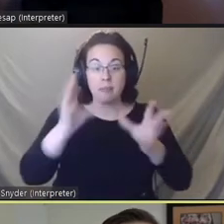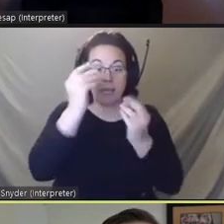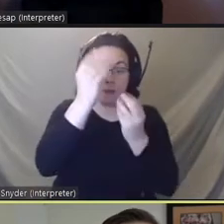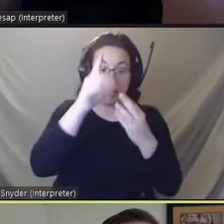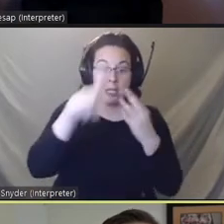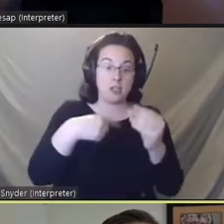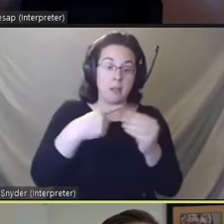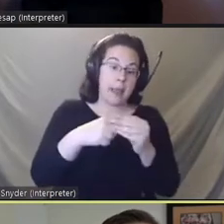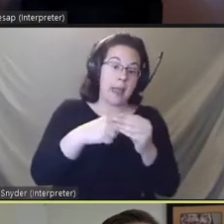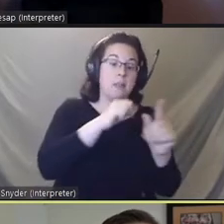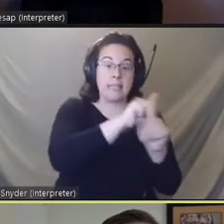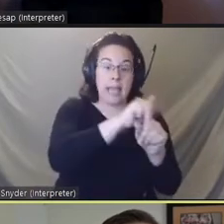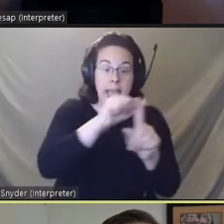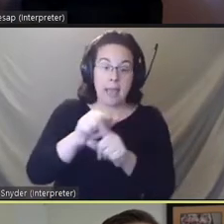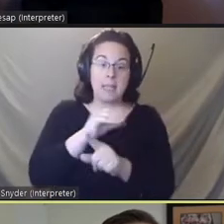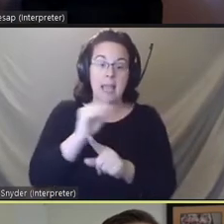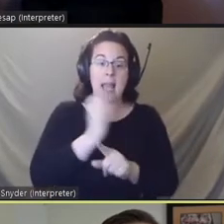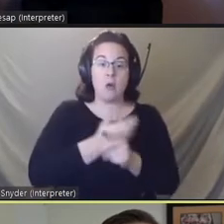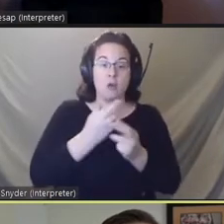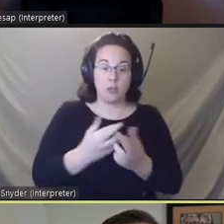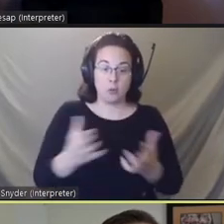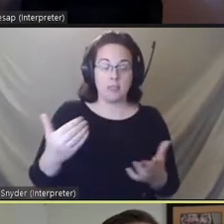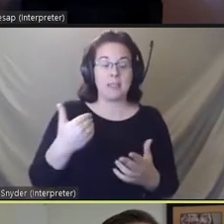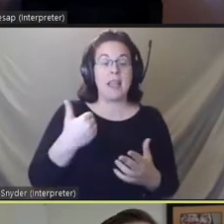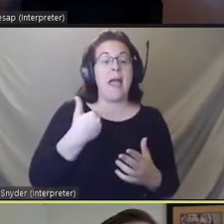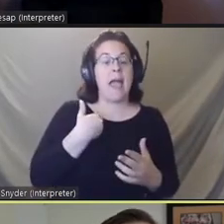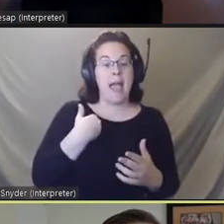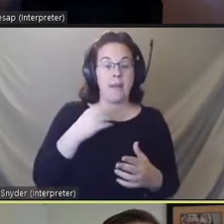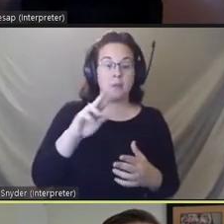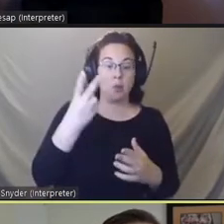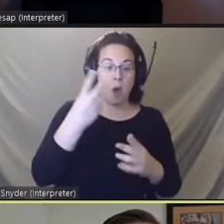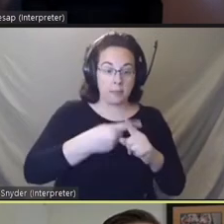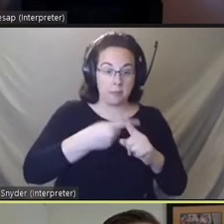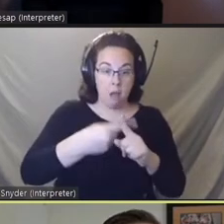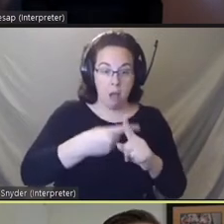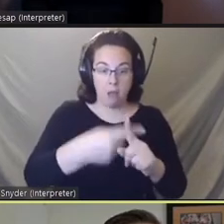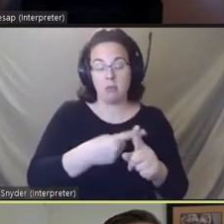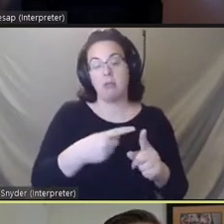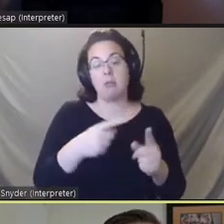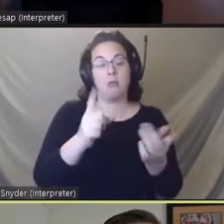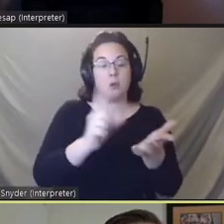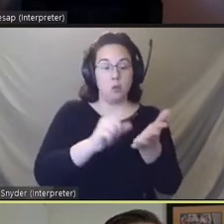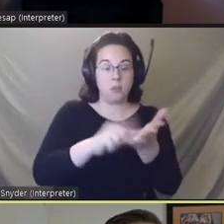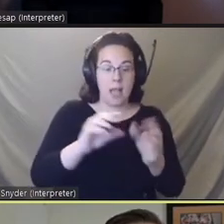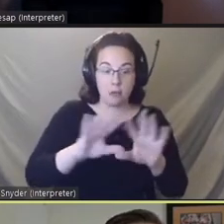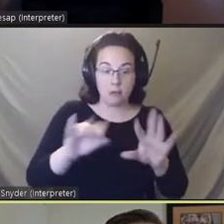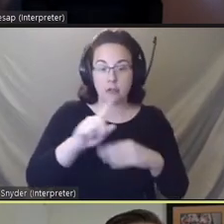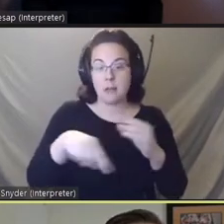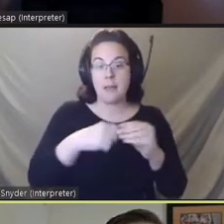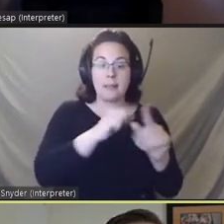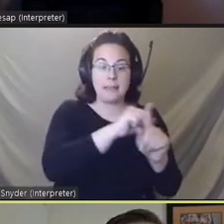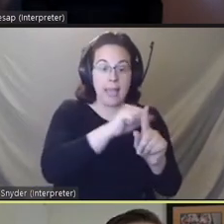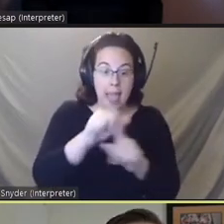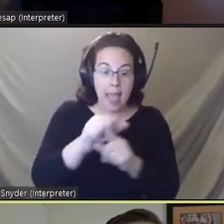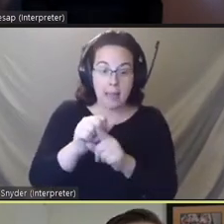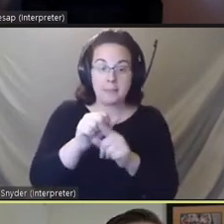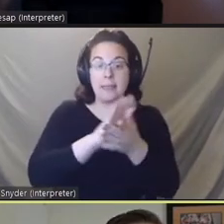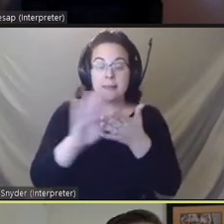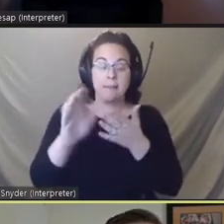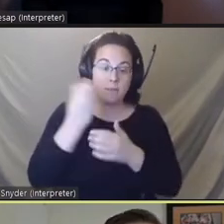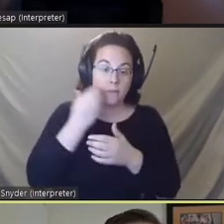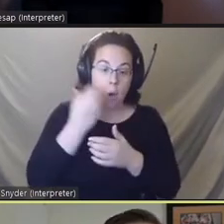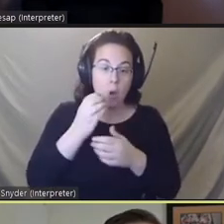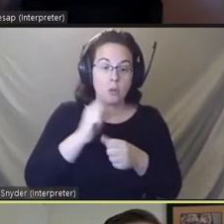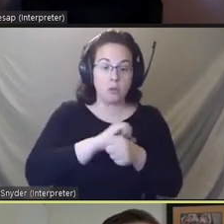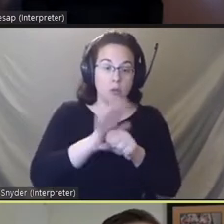our resources. Their bi-monthly newsletters have featured articles on contact tracing scams, phone cleaning, and COVID scams,